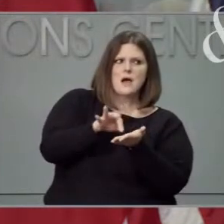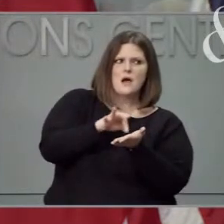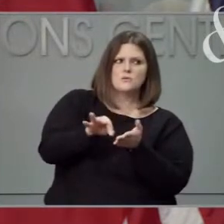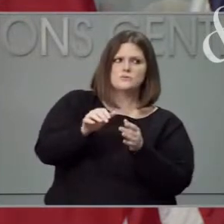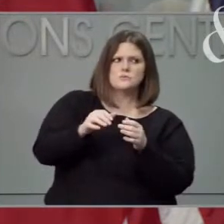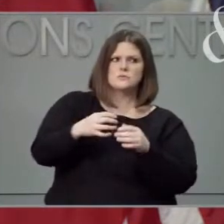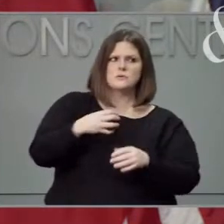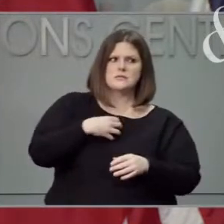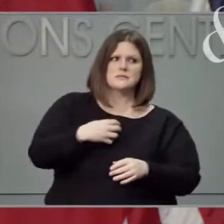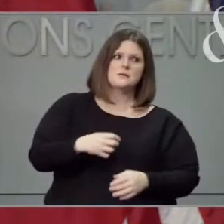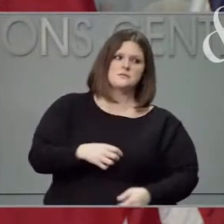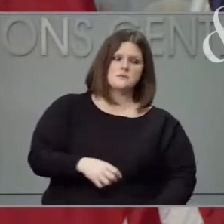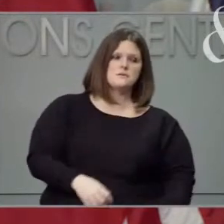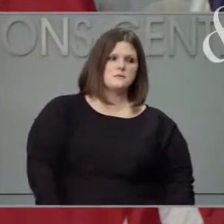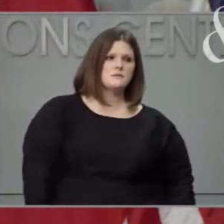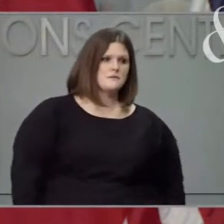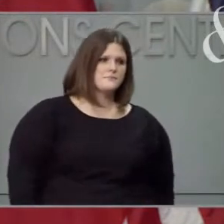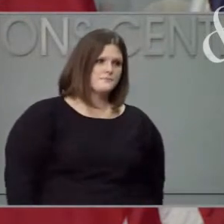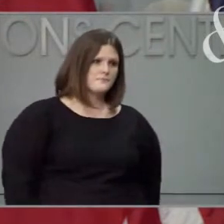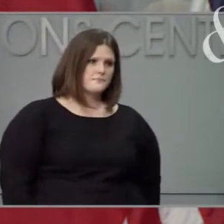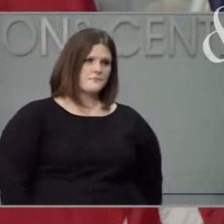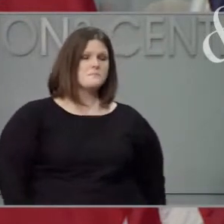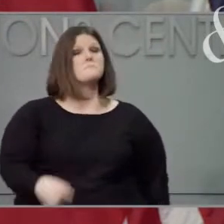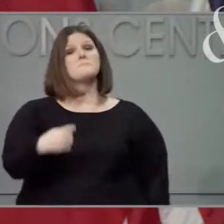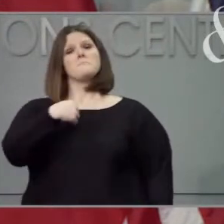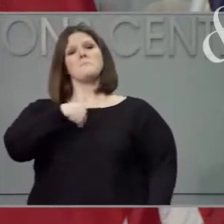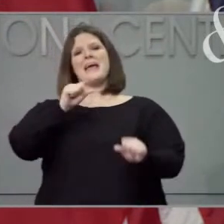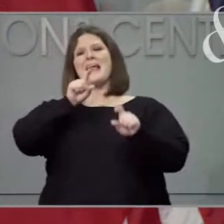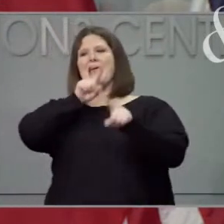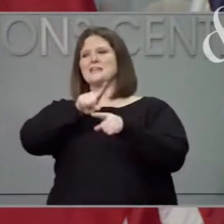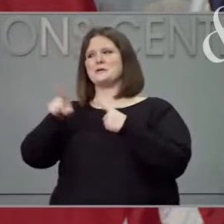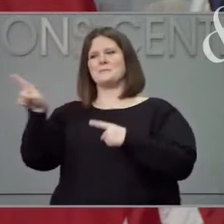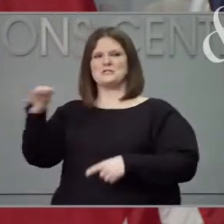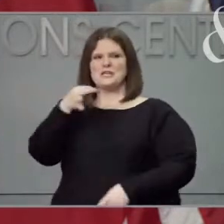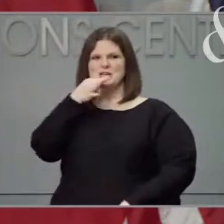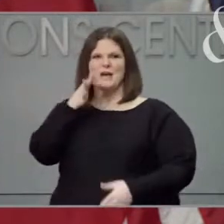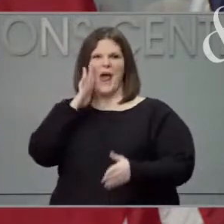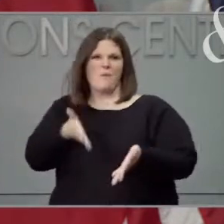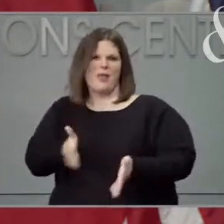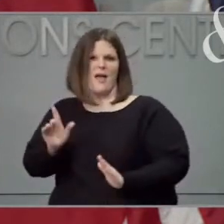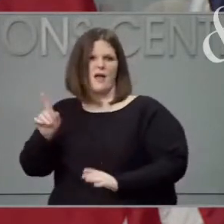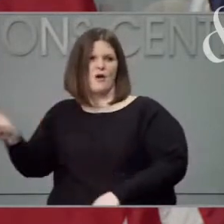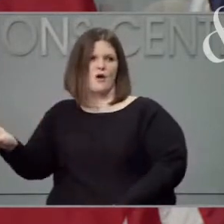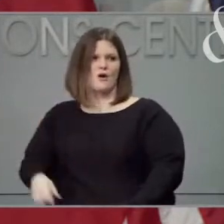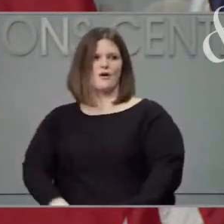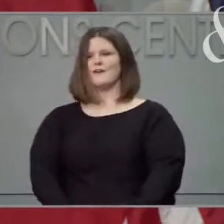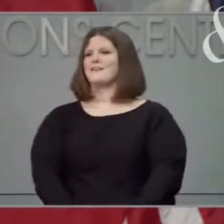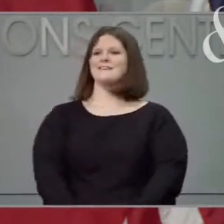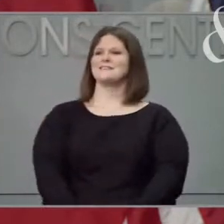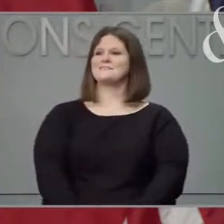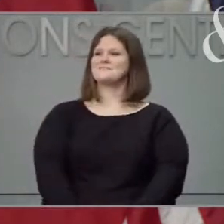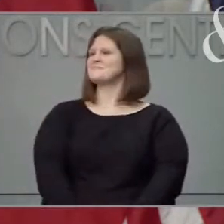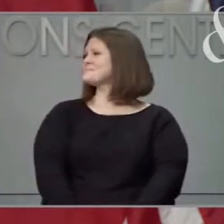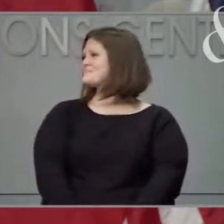a candidate. I could answer that question, but she's so good at it, I'll let her.